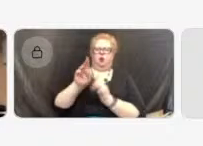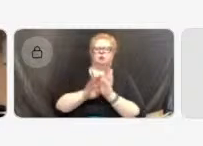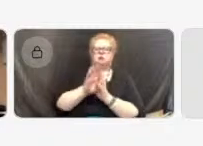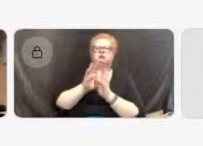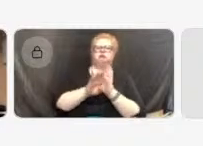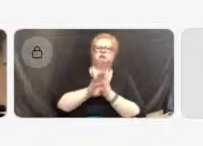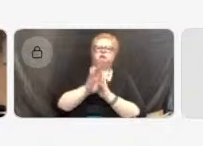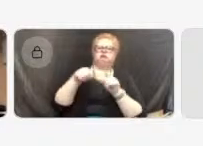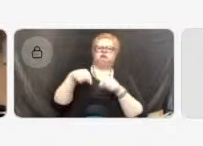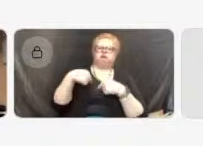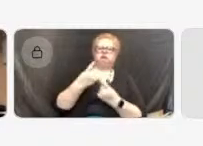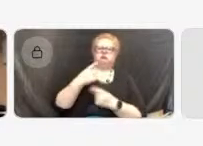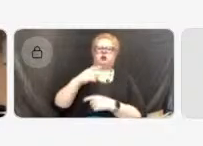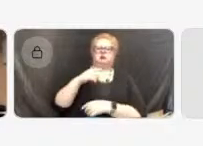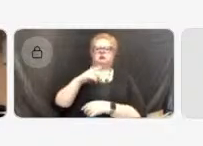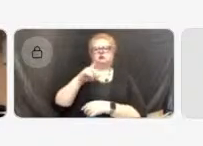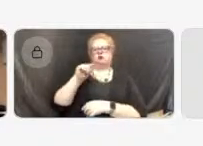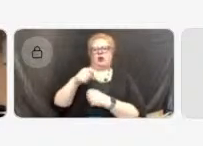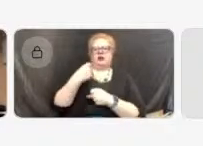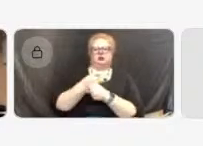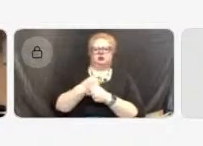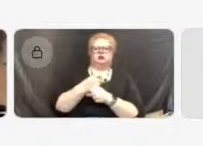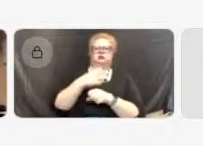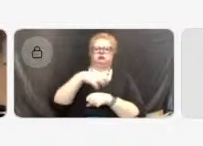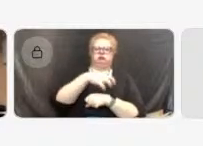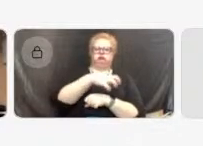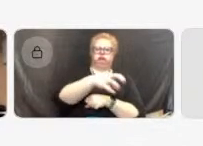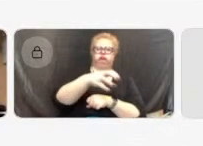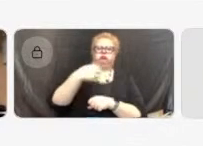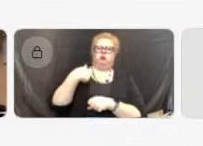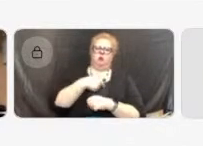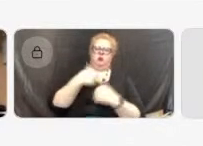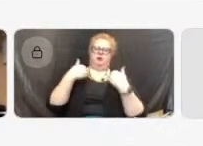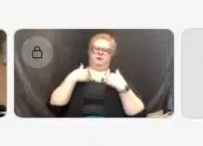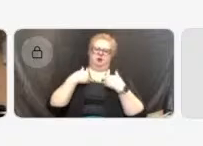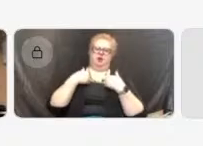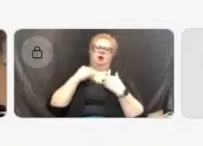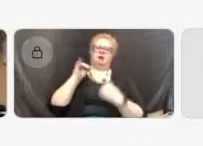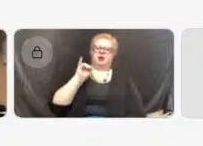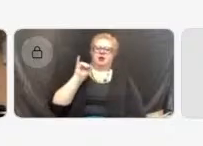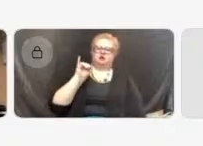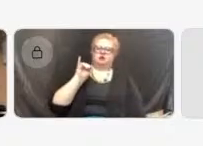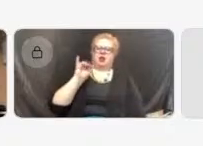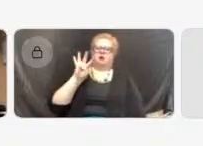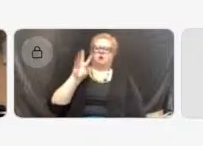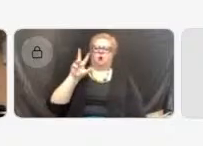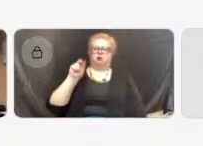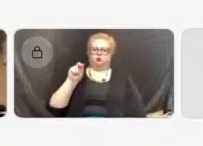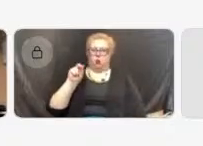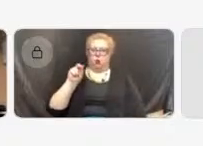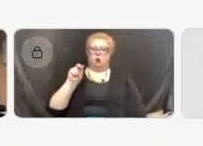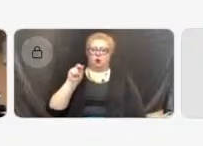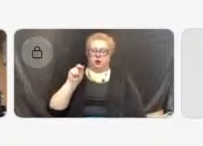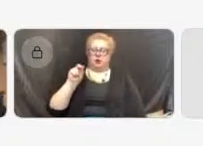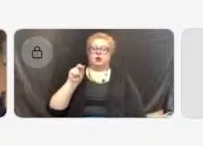decades. In addition to that, we've had the construction of Interstate 430, which is